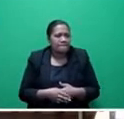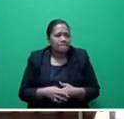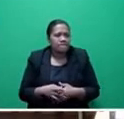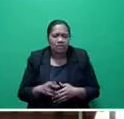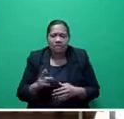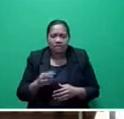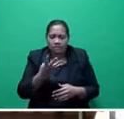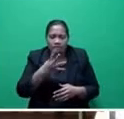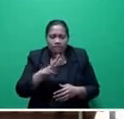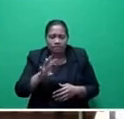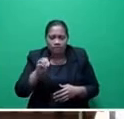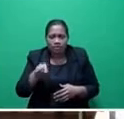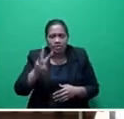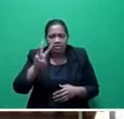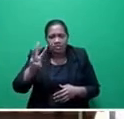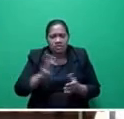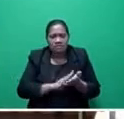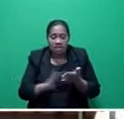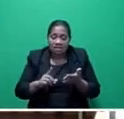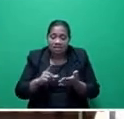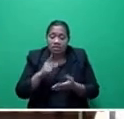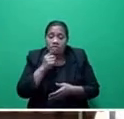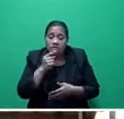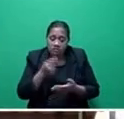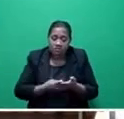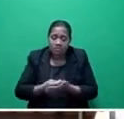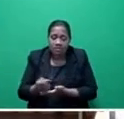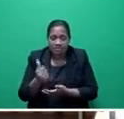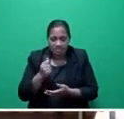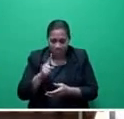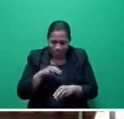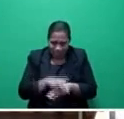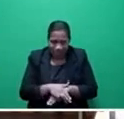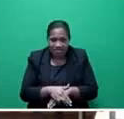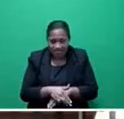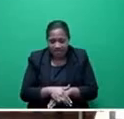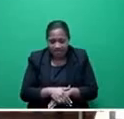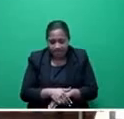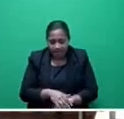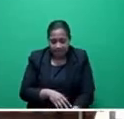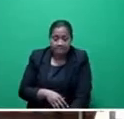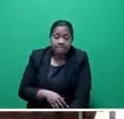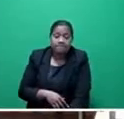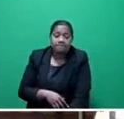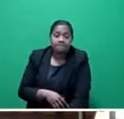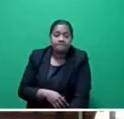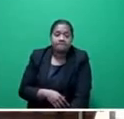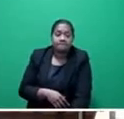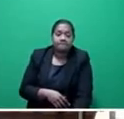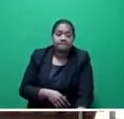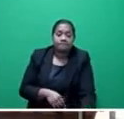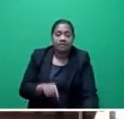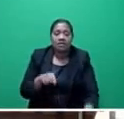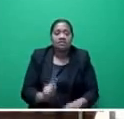40.3 million in loan repayments a month. Mr. Speaker, sir, this has, of course, been a trend throughout the